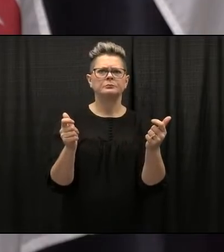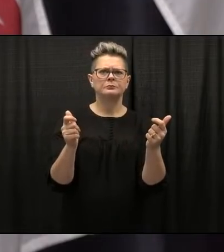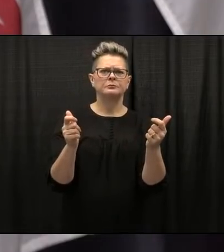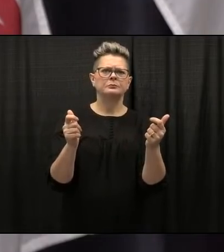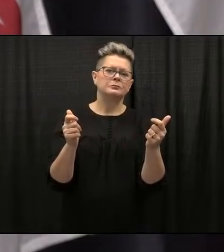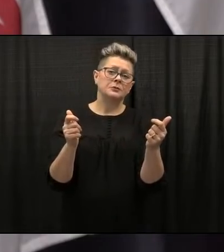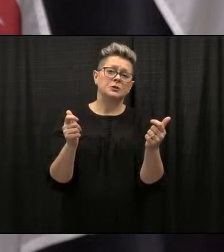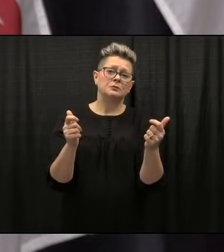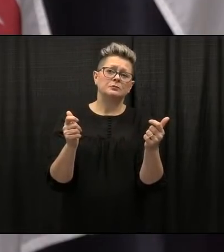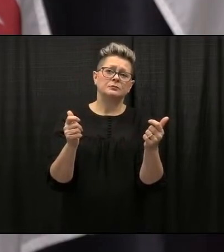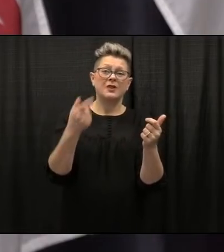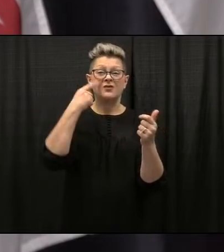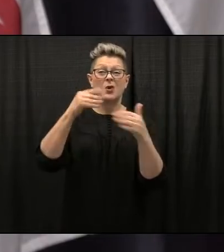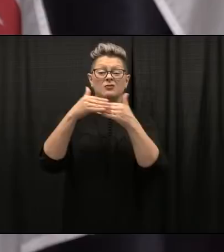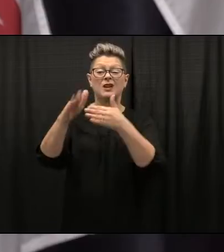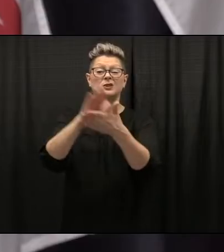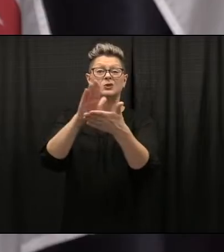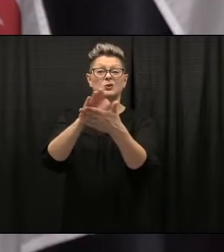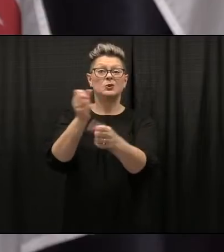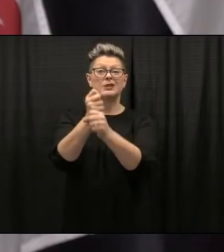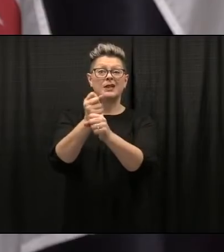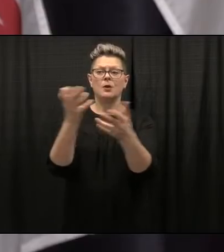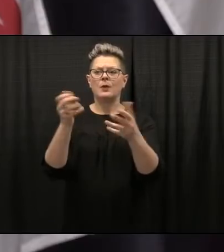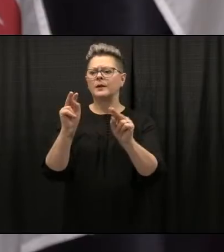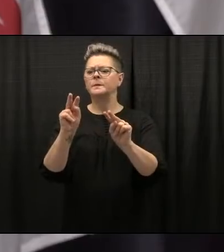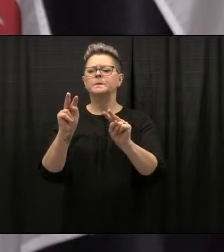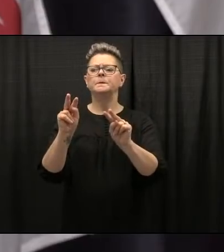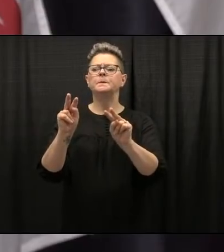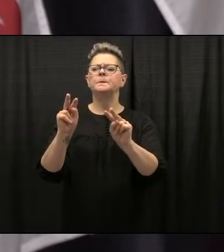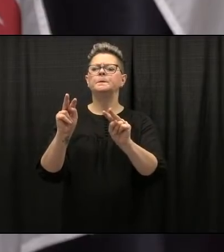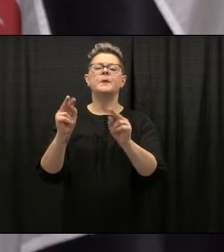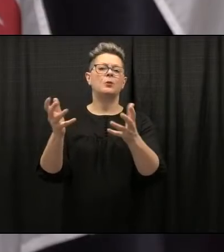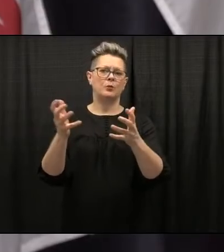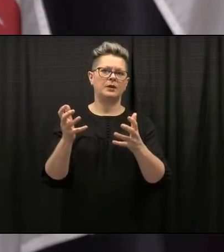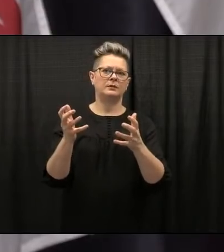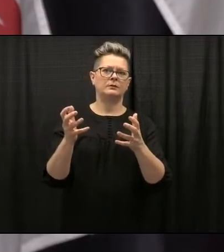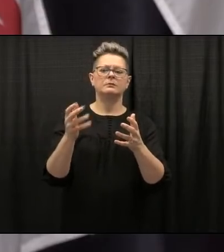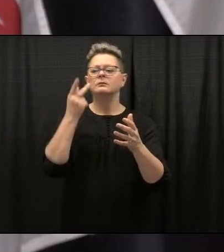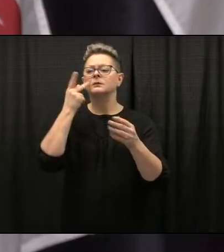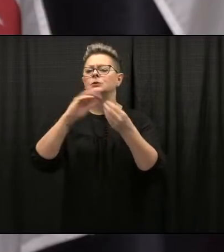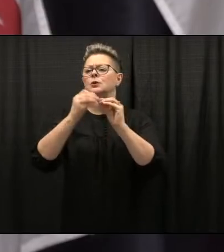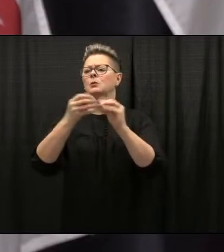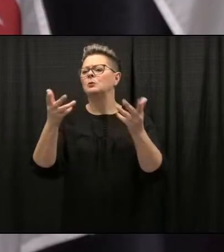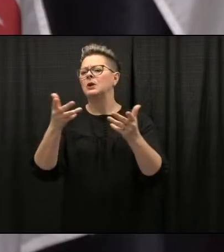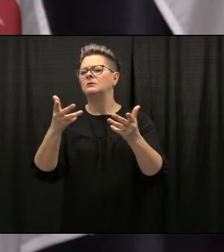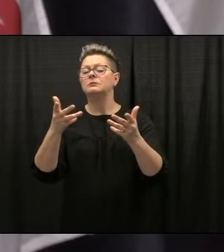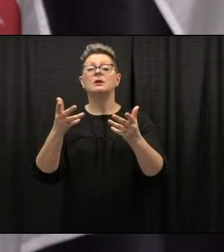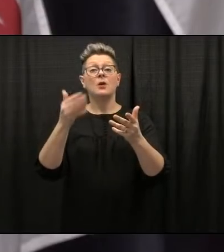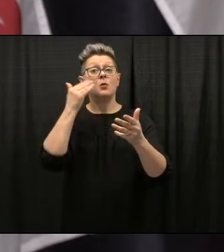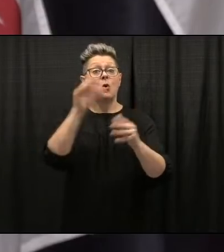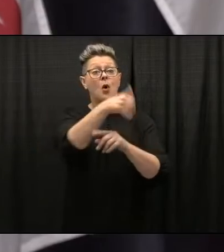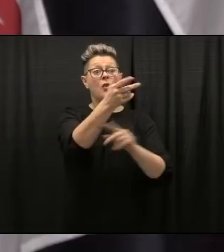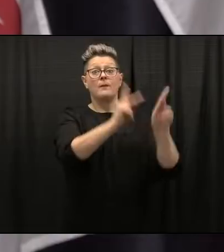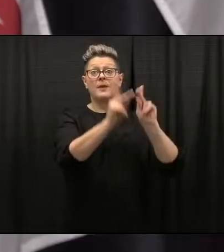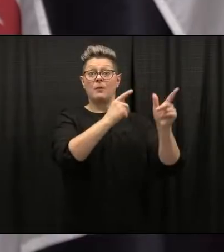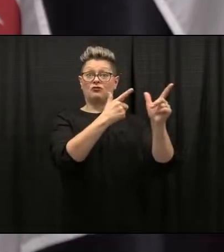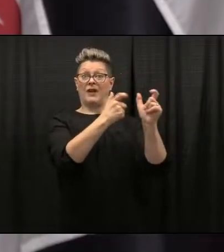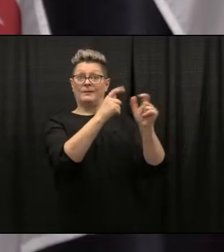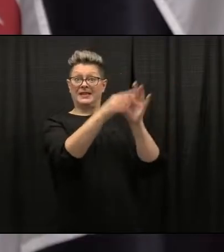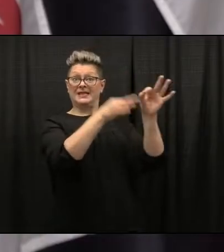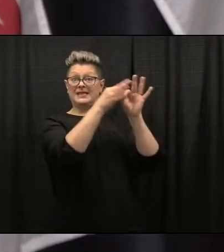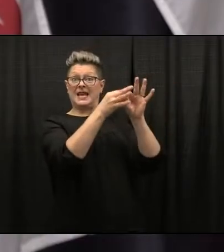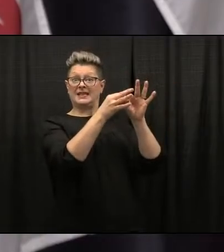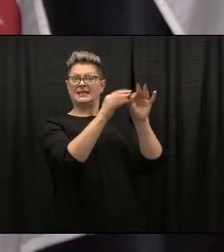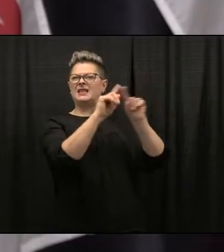the immediate rest of school year, and we know that other people are getting getting rapid tests done